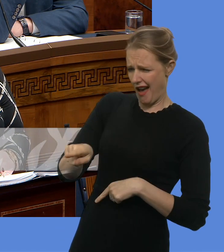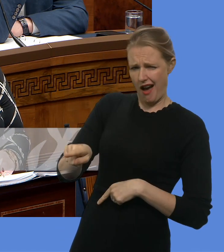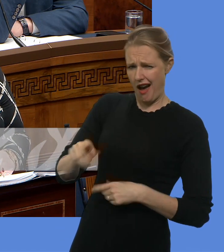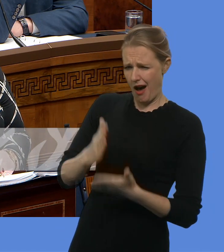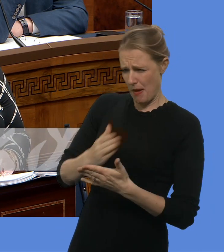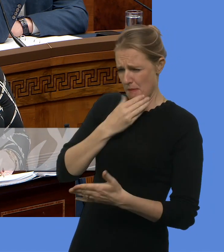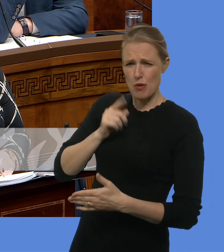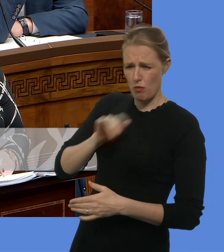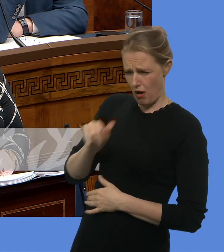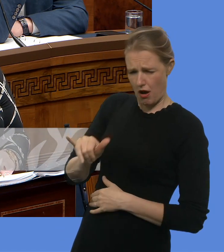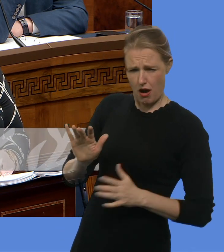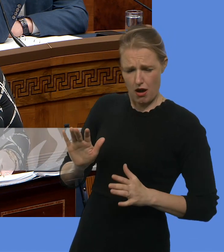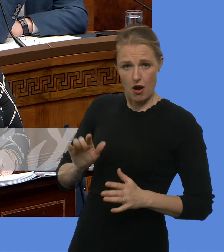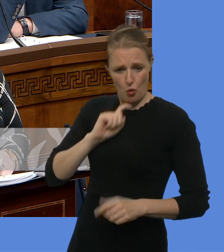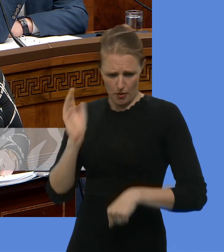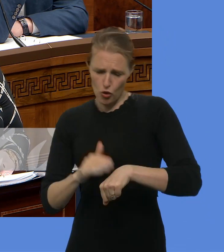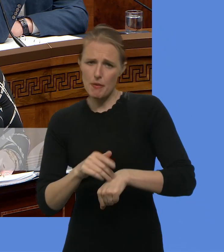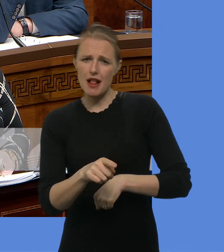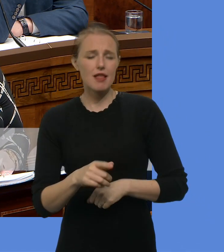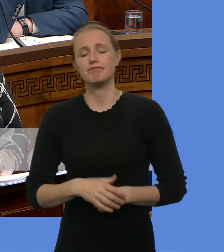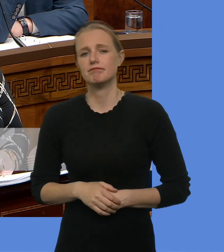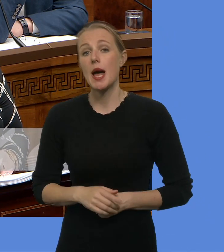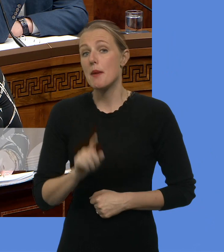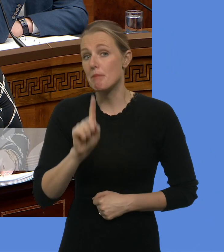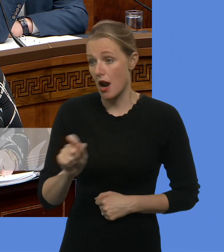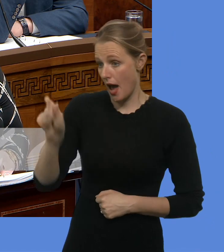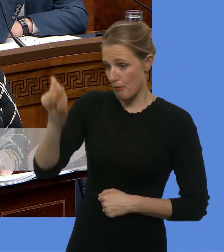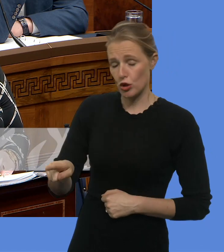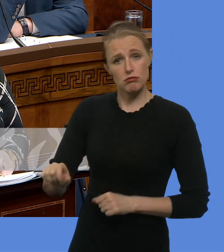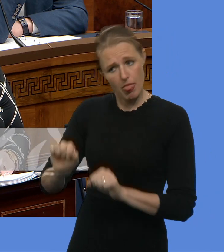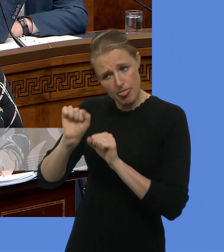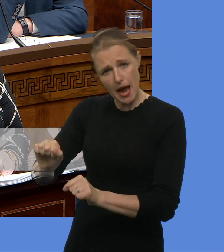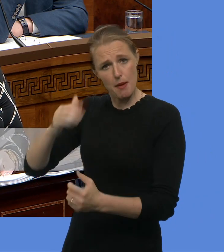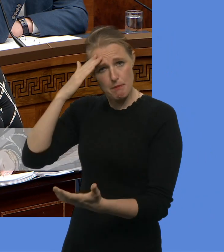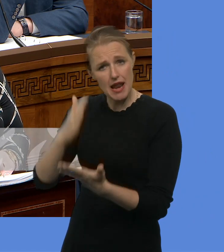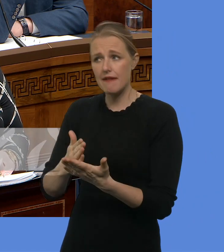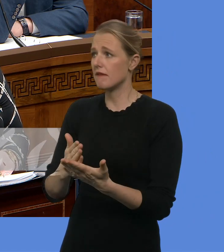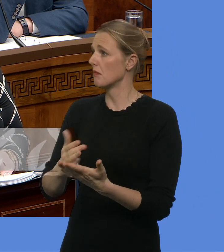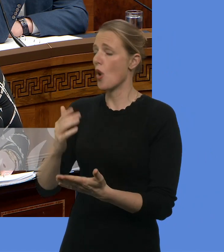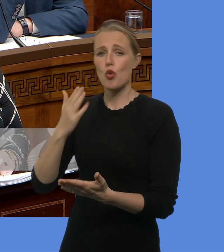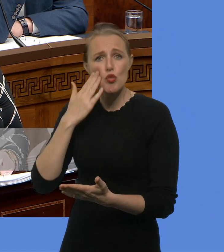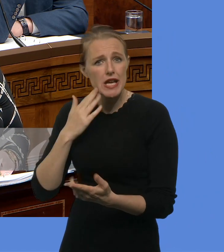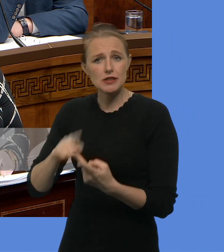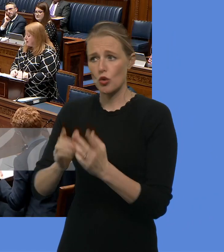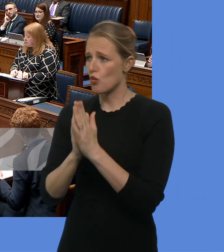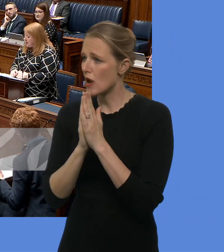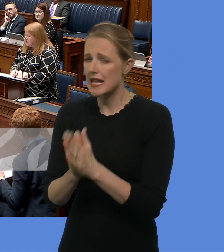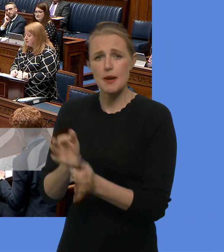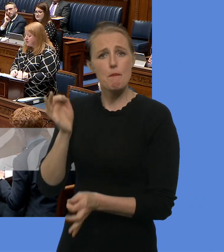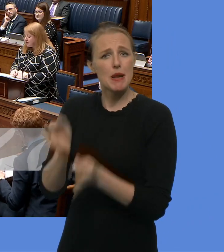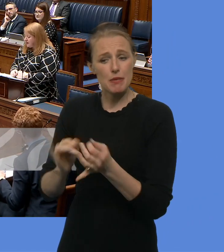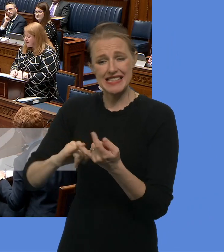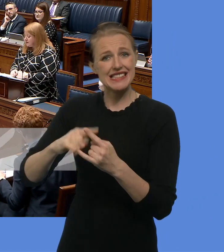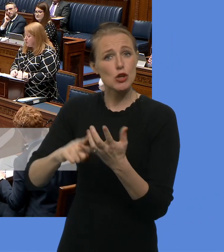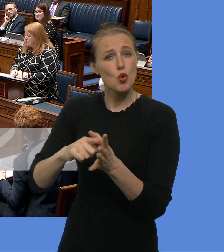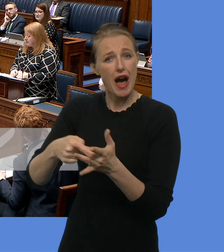However, targeting a person because of who they are or what they believe, be it their race, religion, political belief, sexuality,